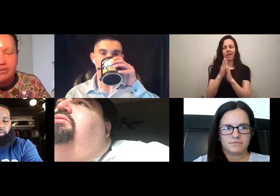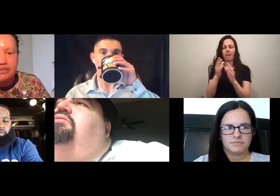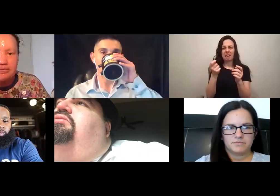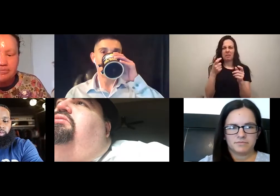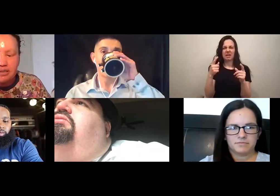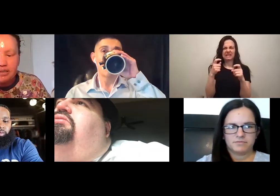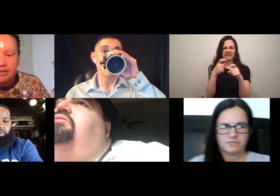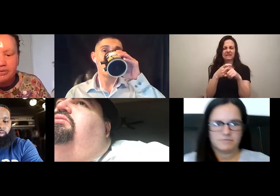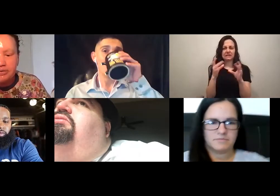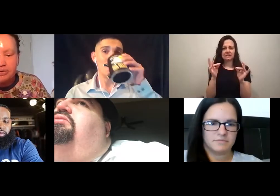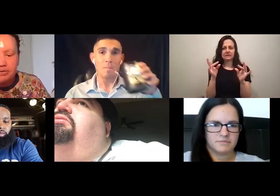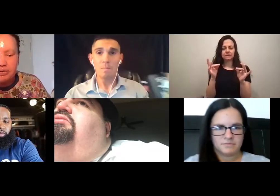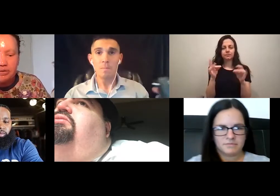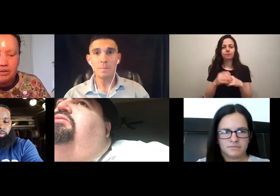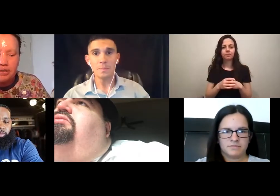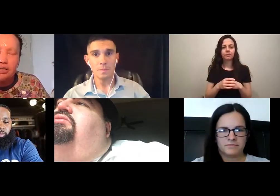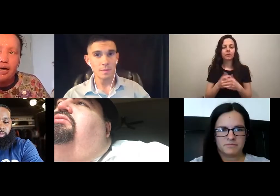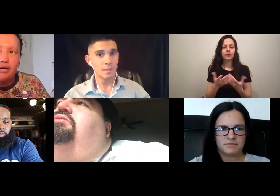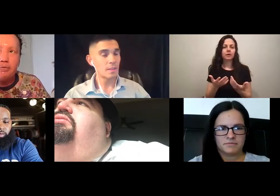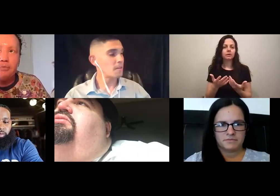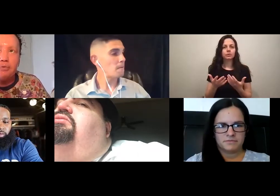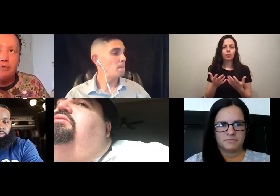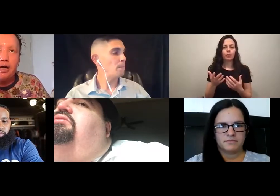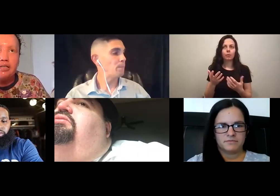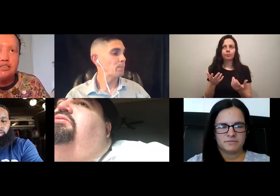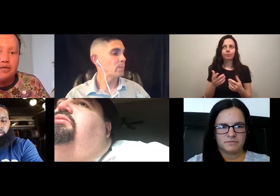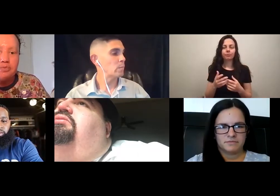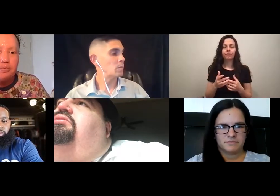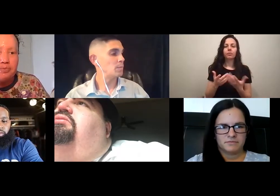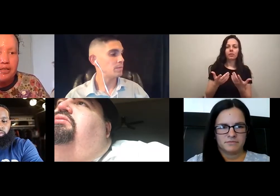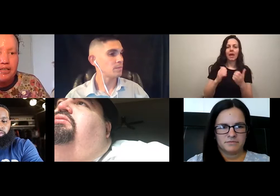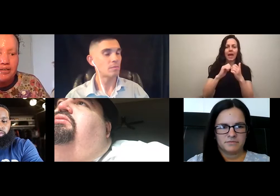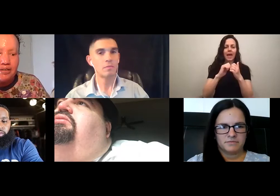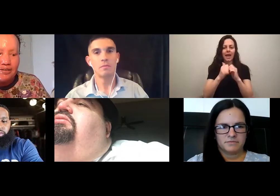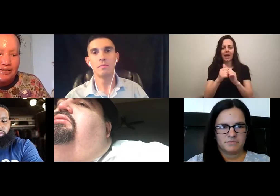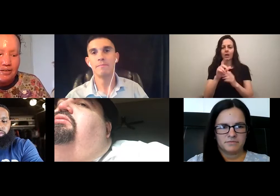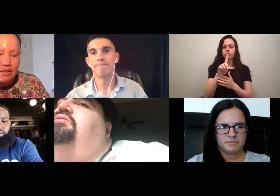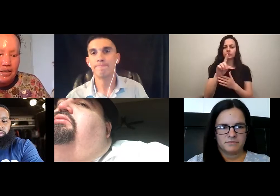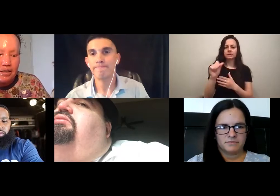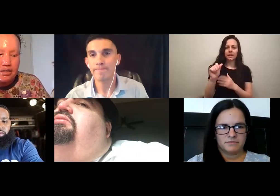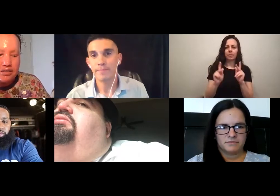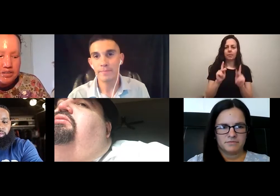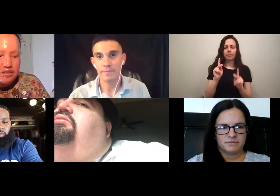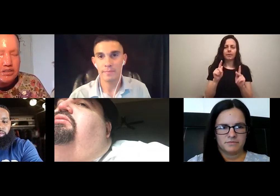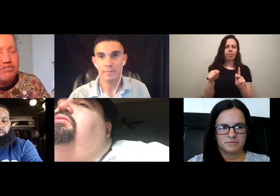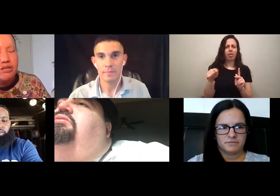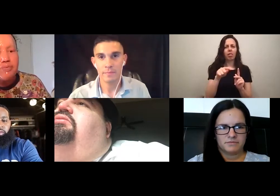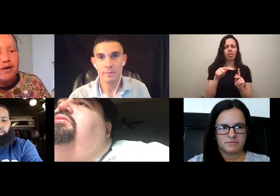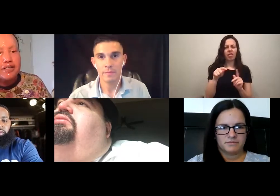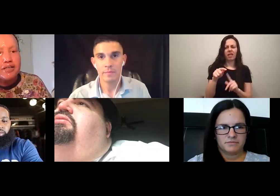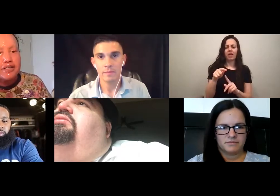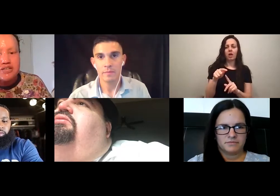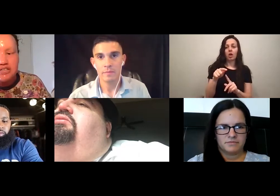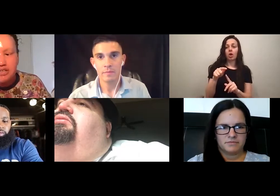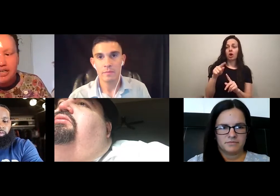own ableism here in how disabled people are conditioned to feel